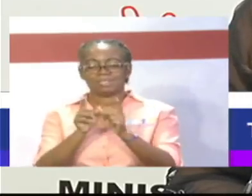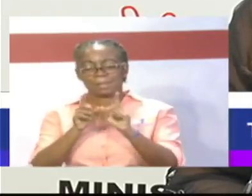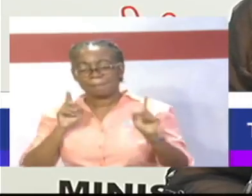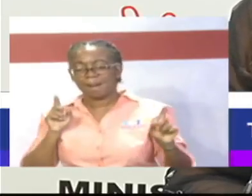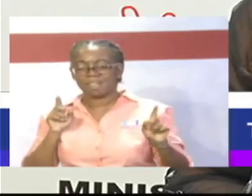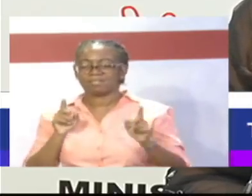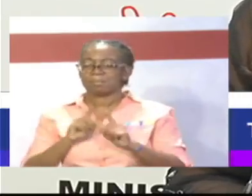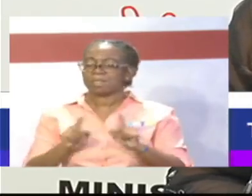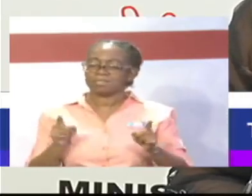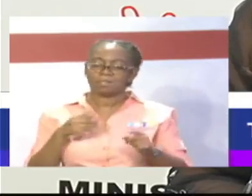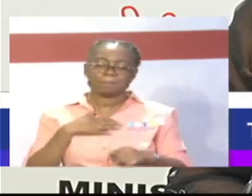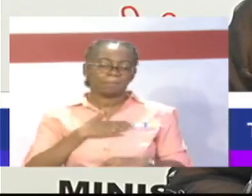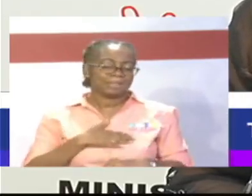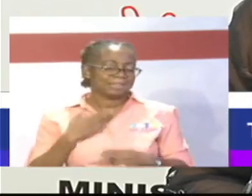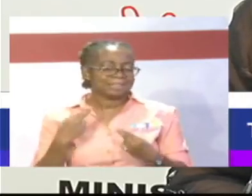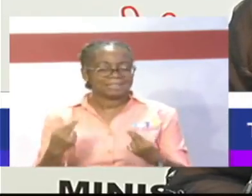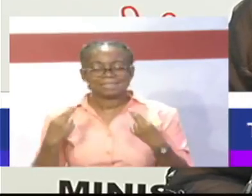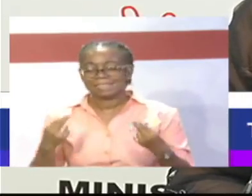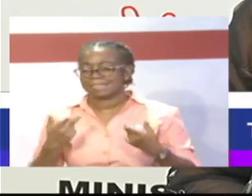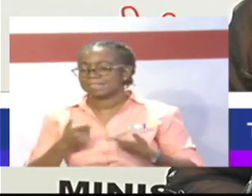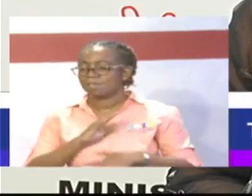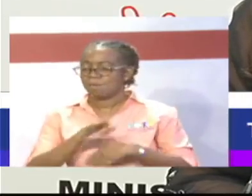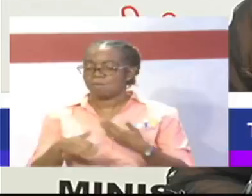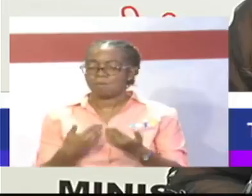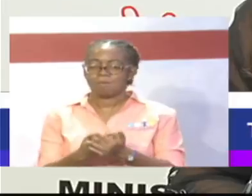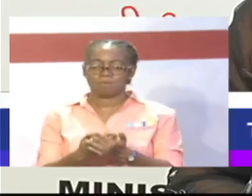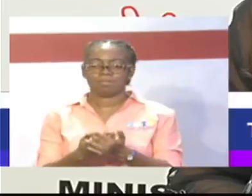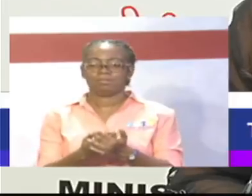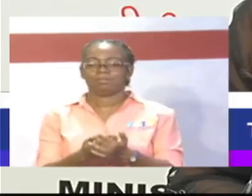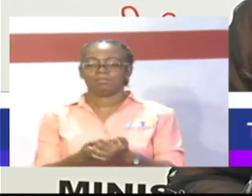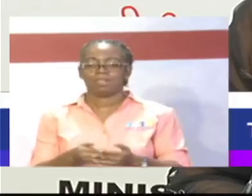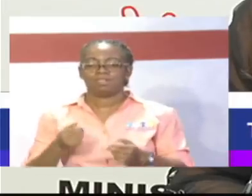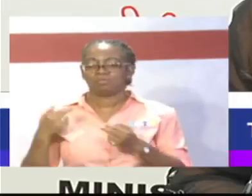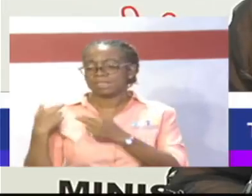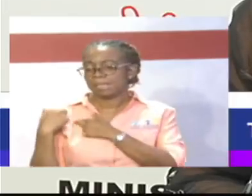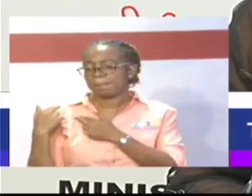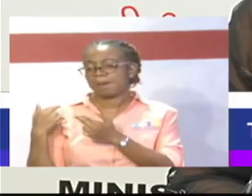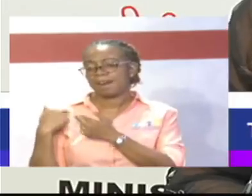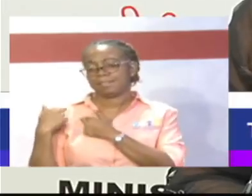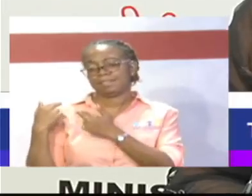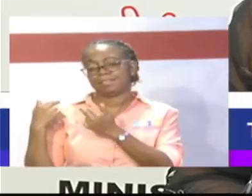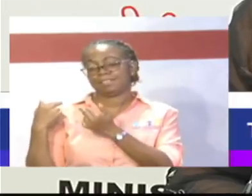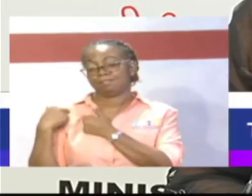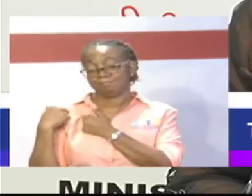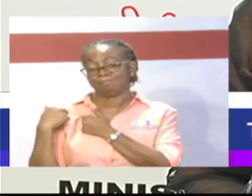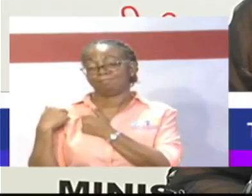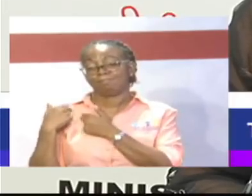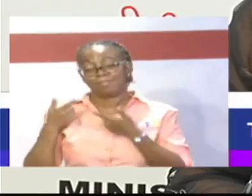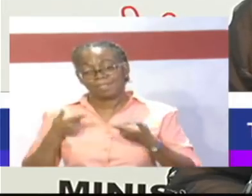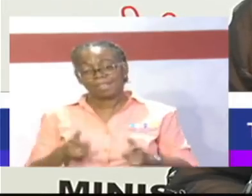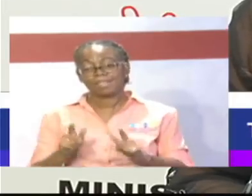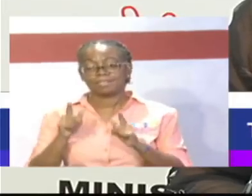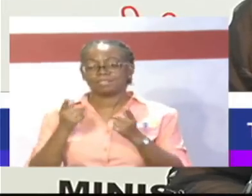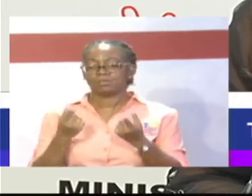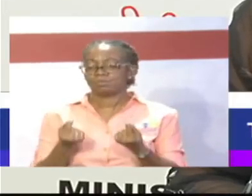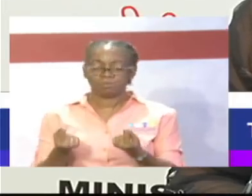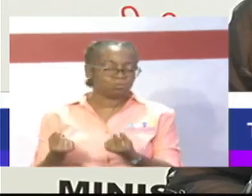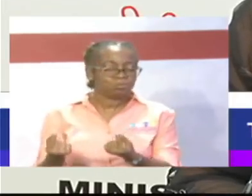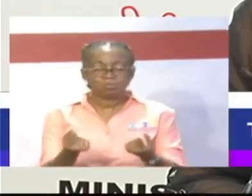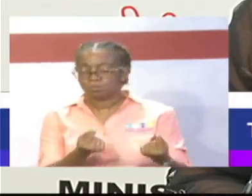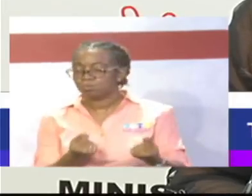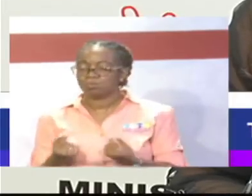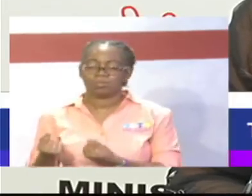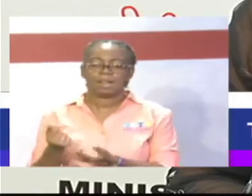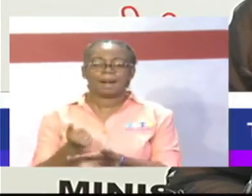please, let's all practice civic, social, and personal responsibility. Let's do our part to save